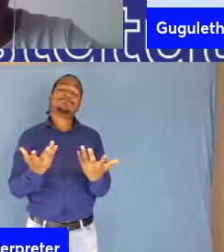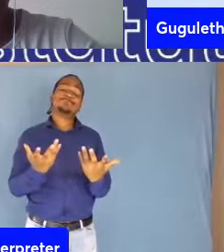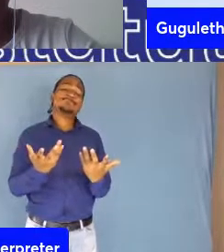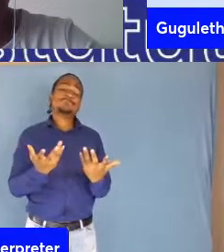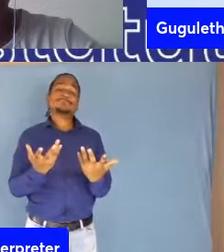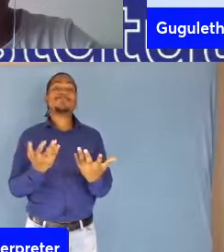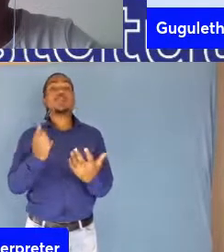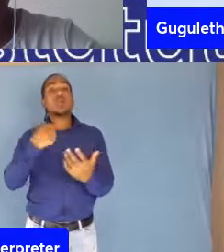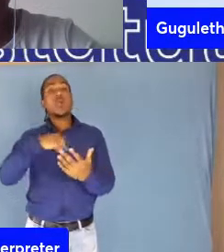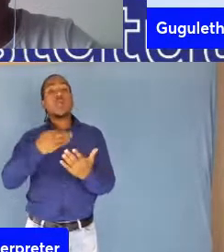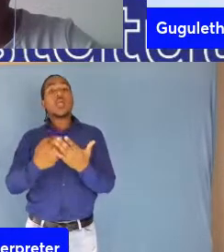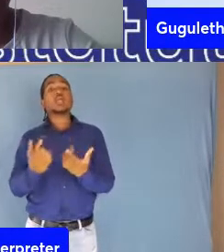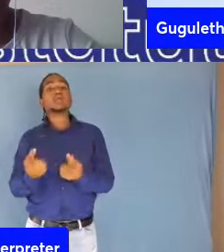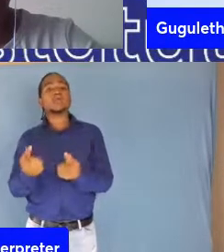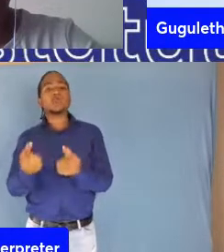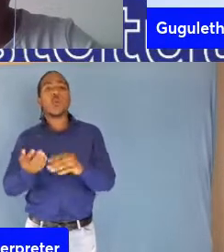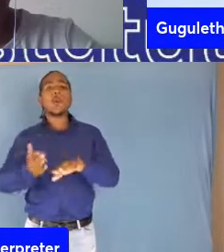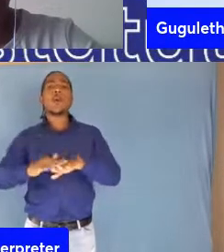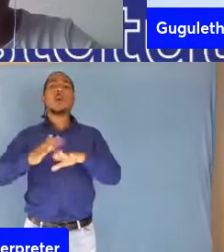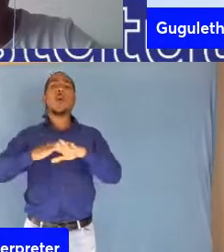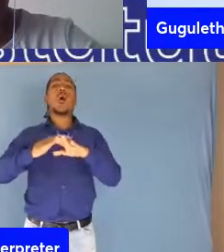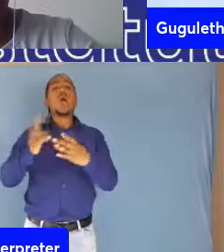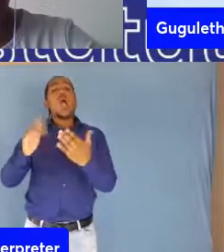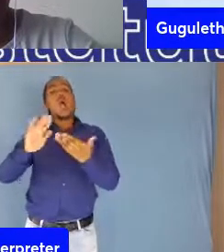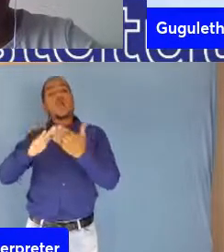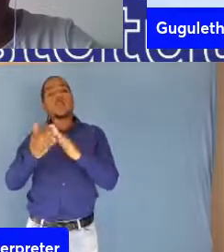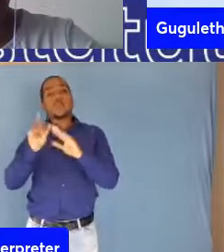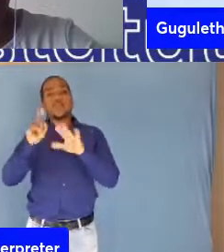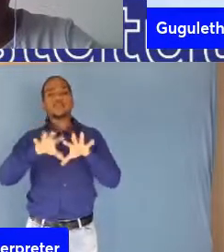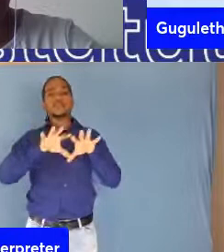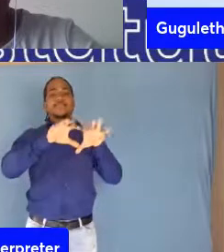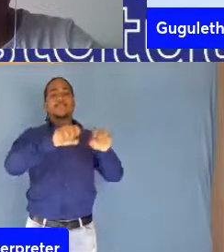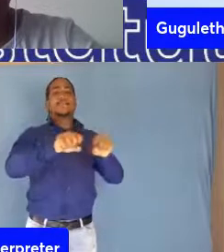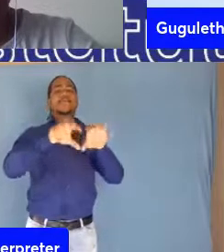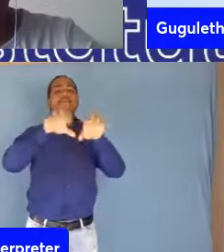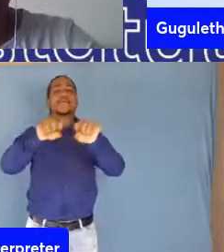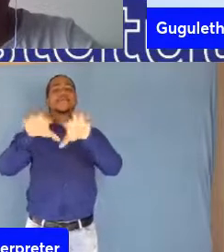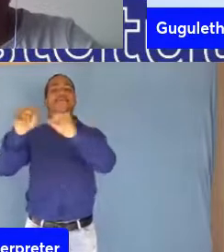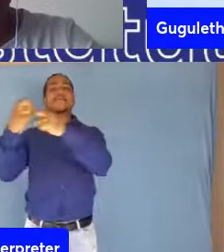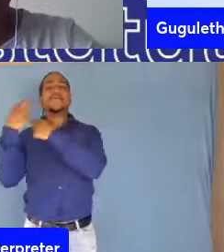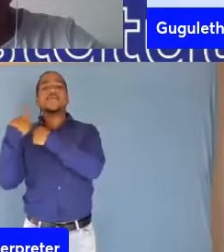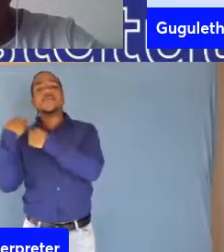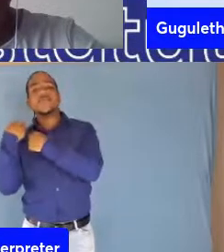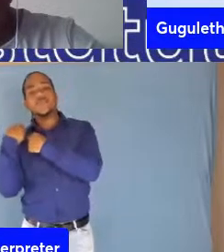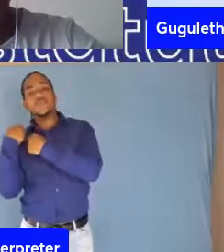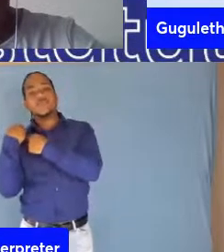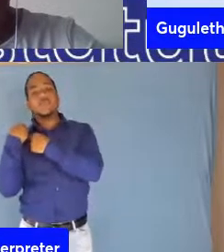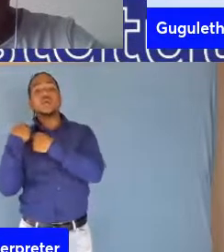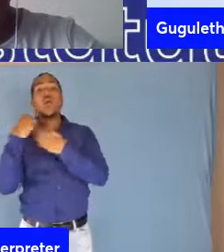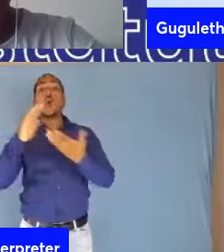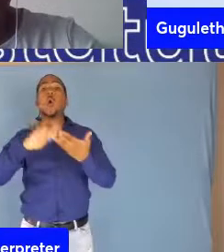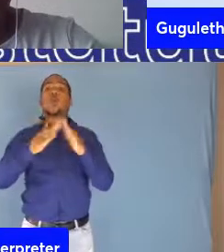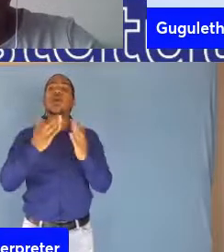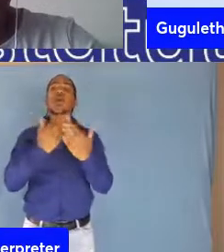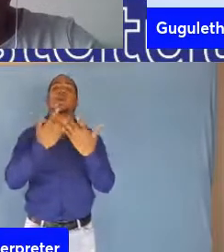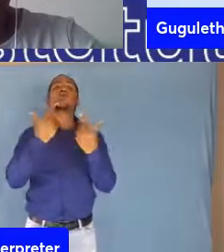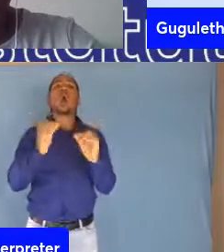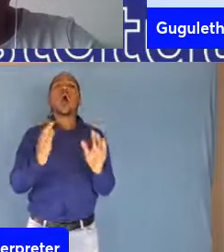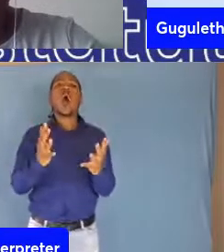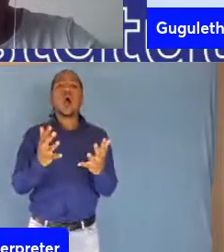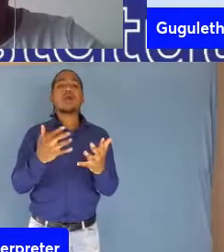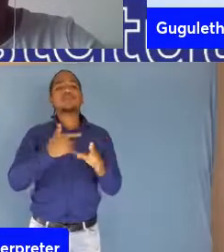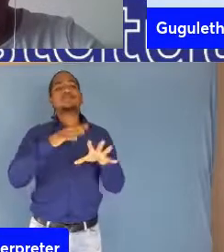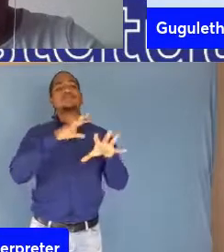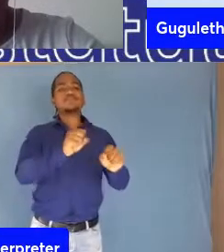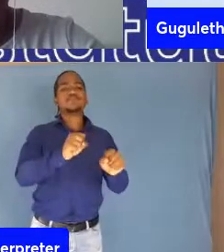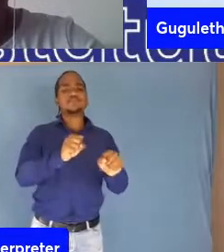so much. Communities need to take charge of what is happening in their communities. They can do that by taking charge of their